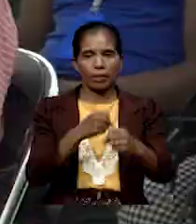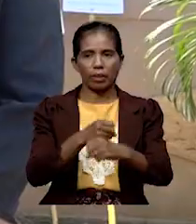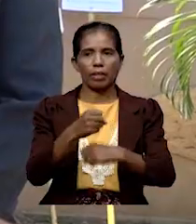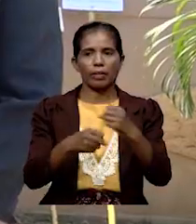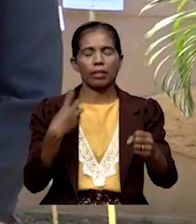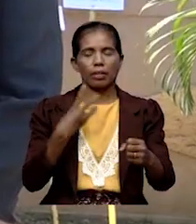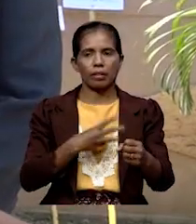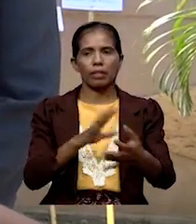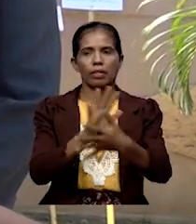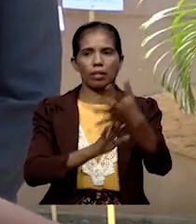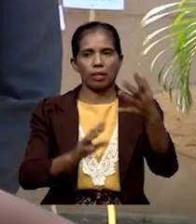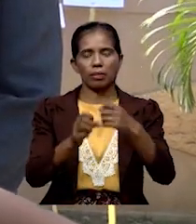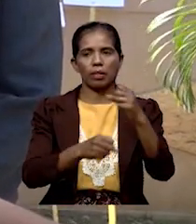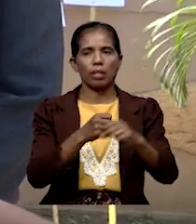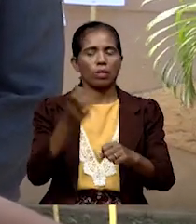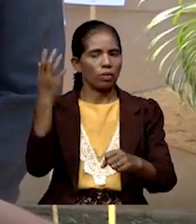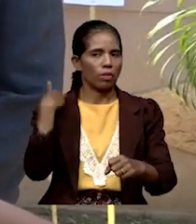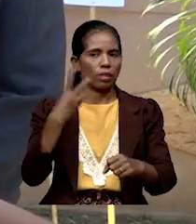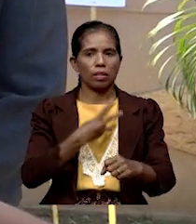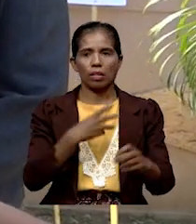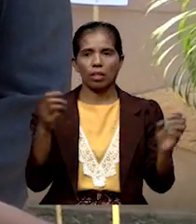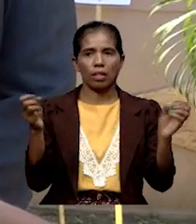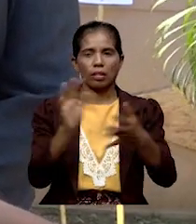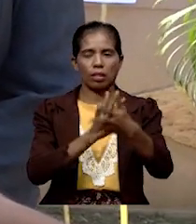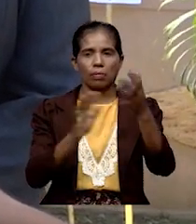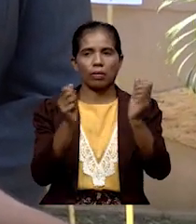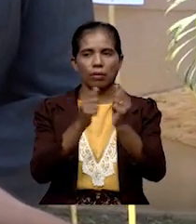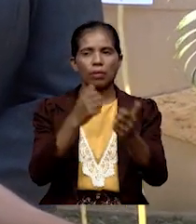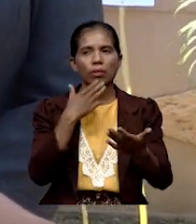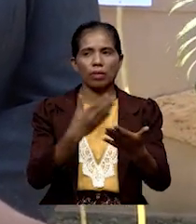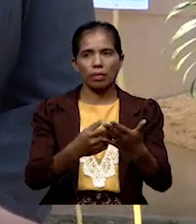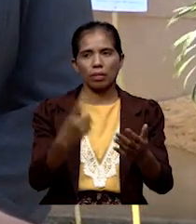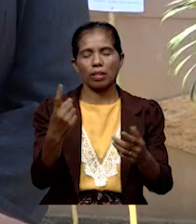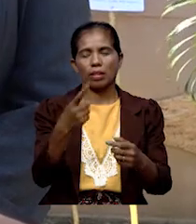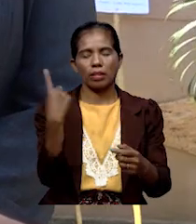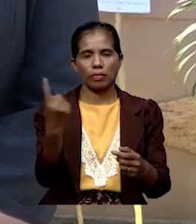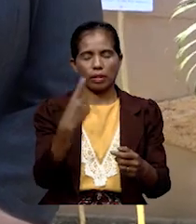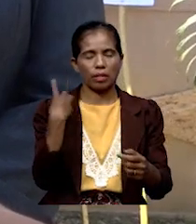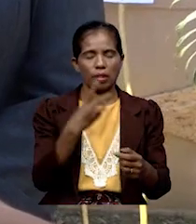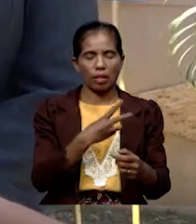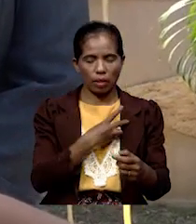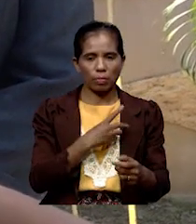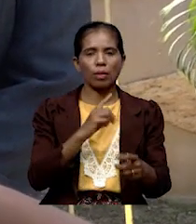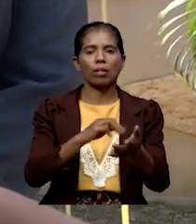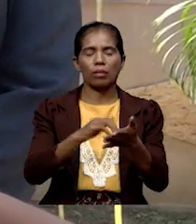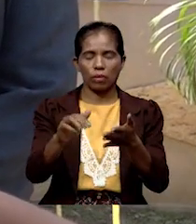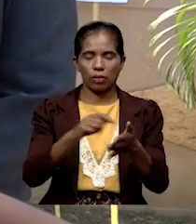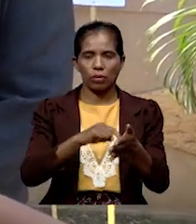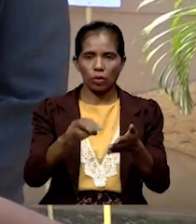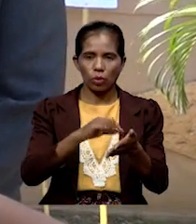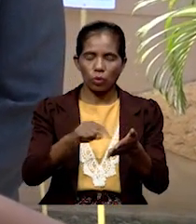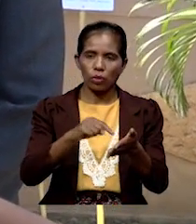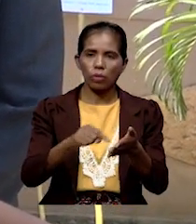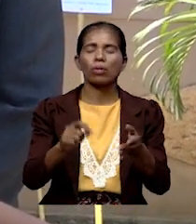Tinan koto kita la celebra hodiak tamba ita ya COVID-19. E bena fate ami sura ho tinan koto tamba. E tinan koto kami